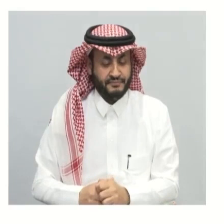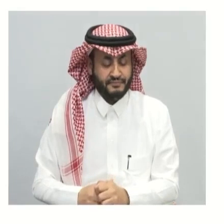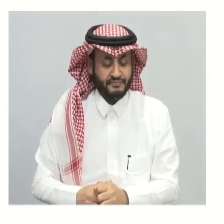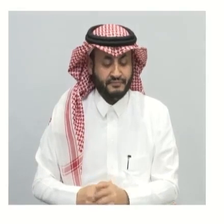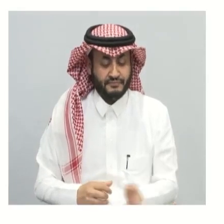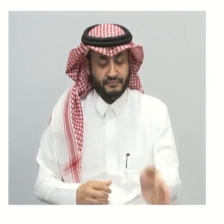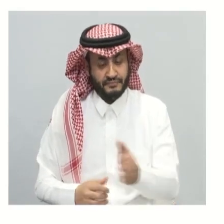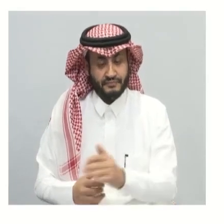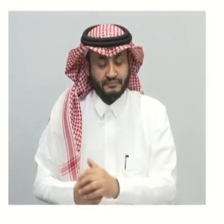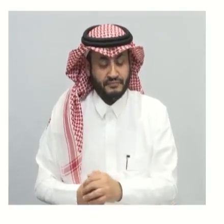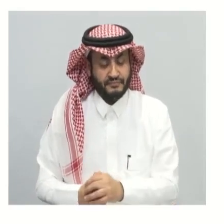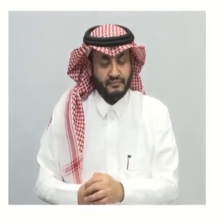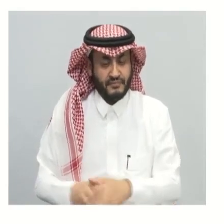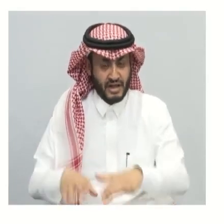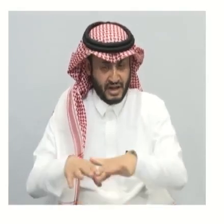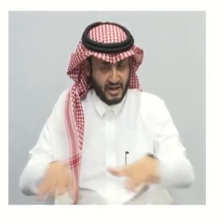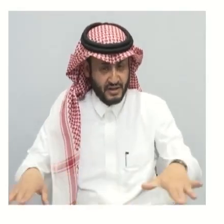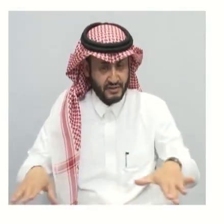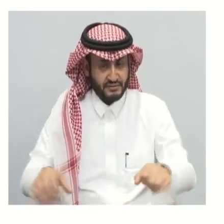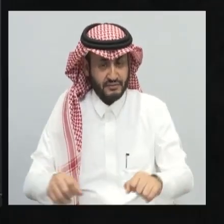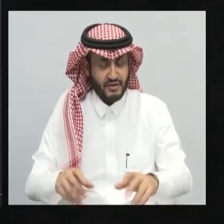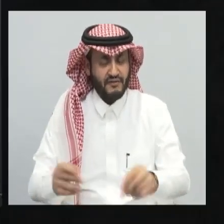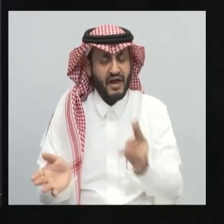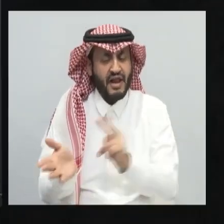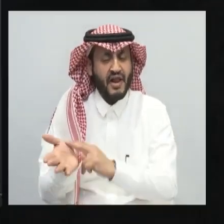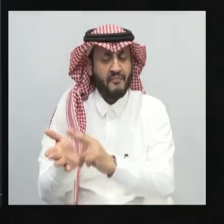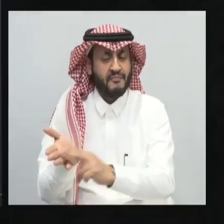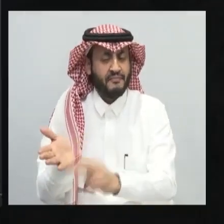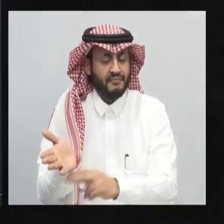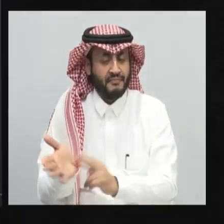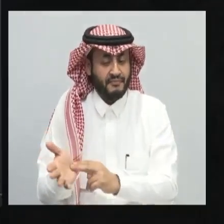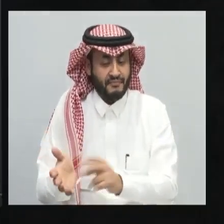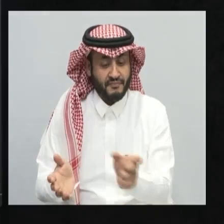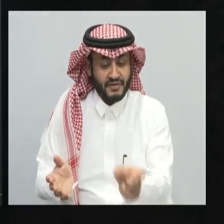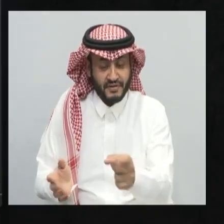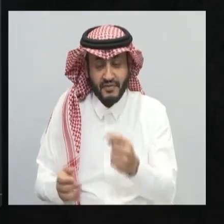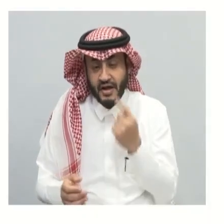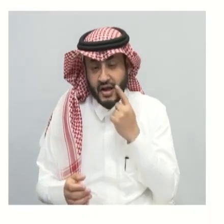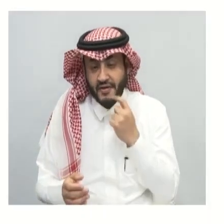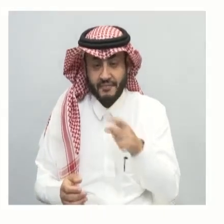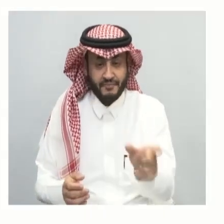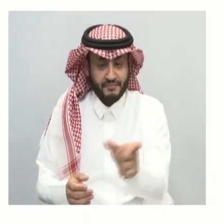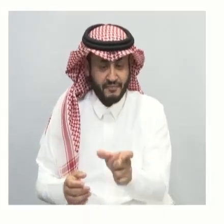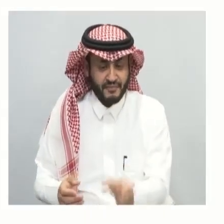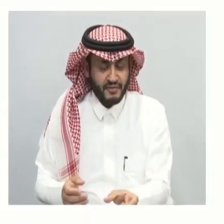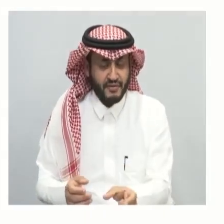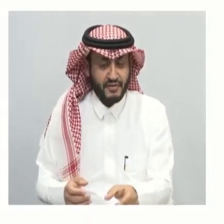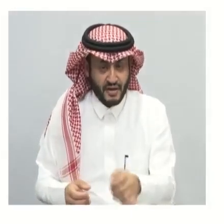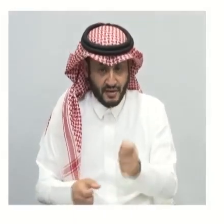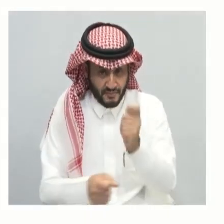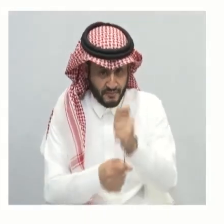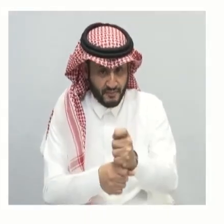here the carpet is stained. So all these words, we're having cracked,